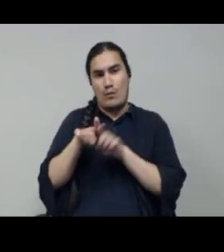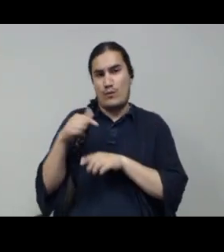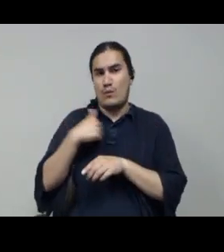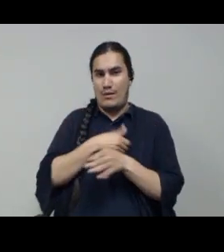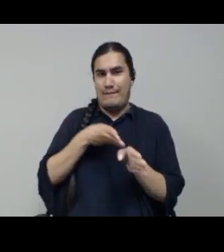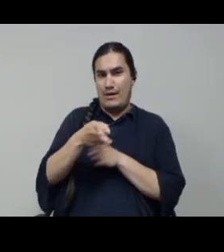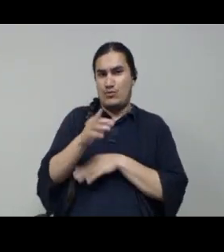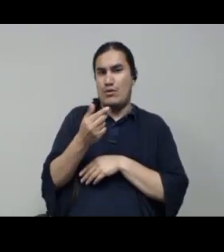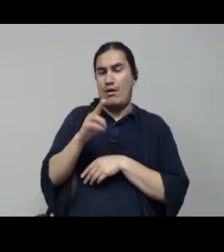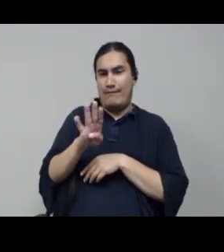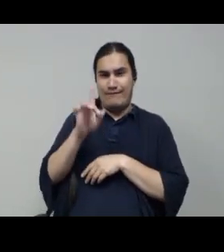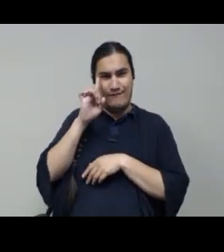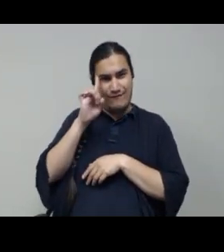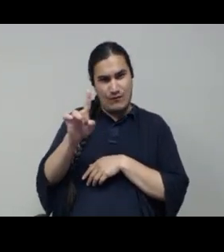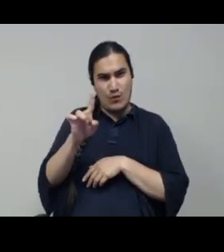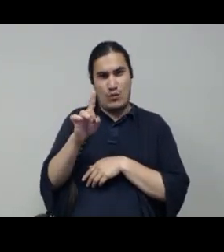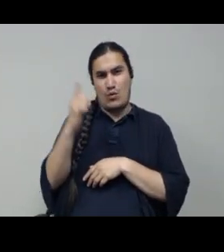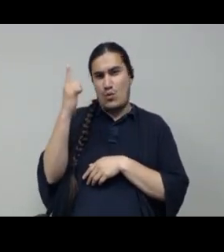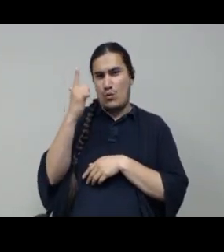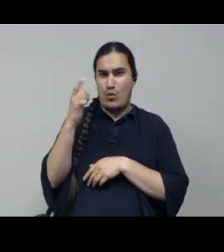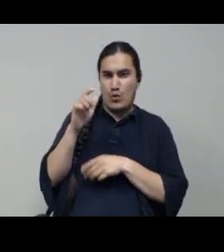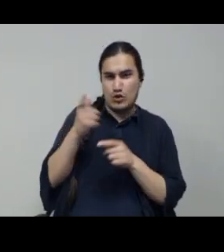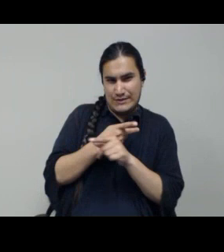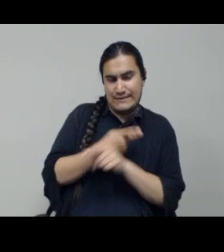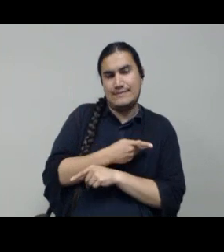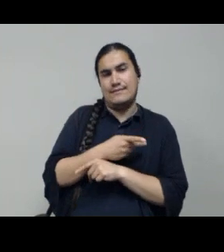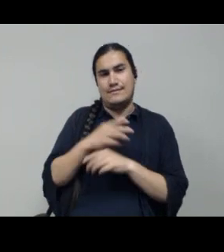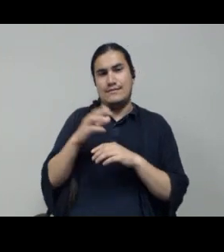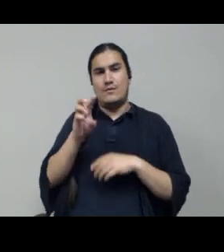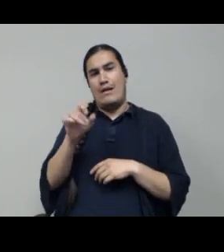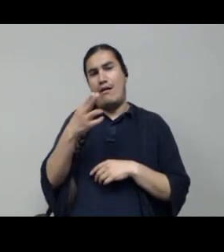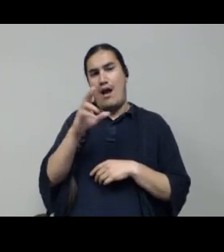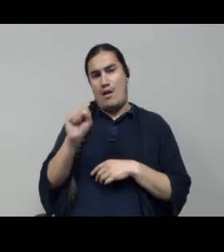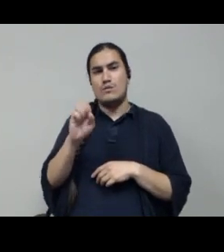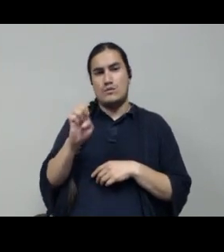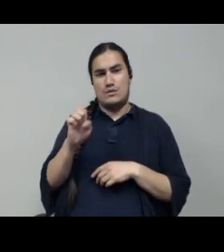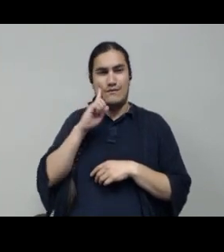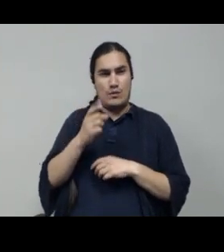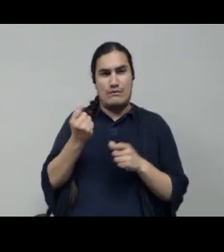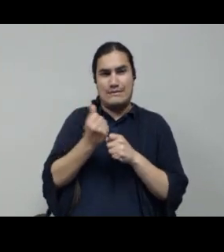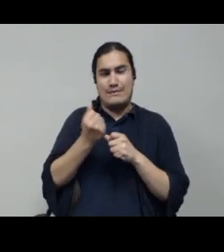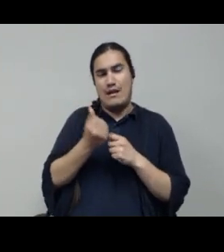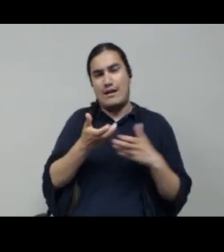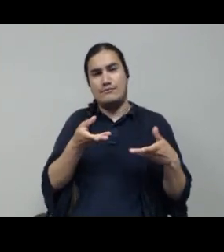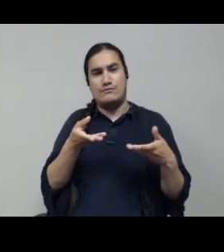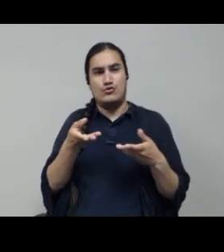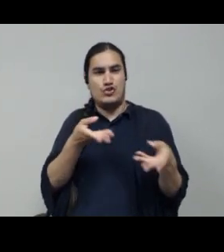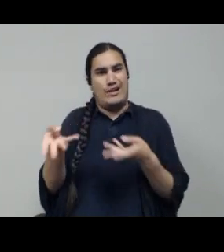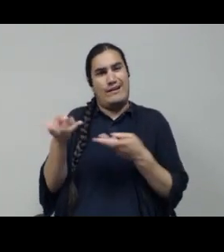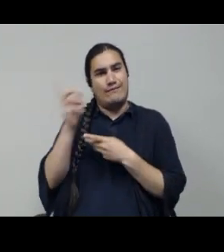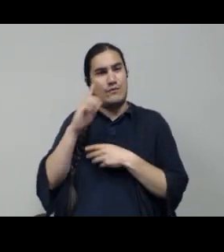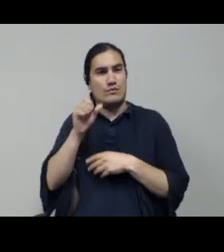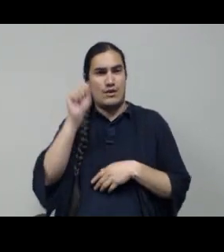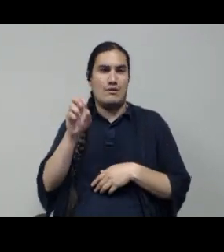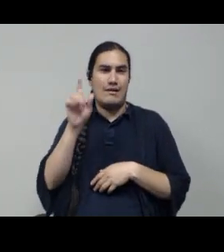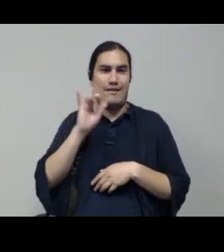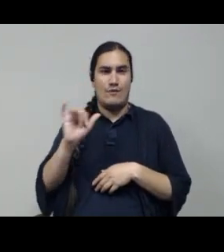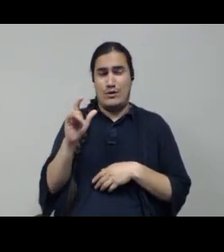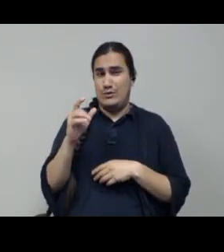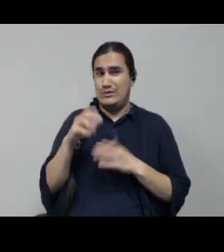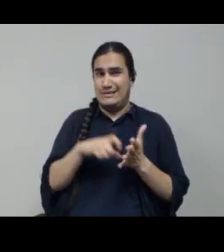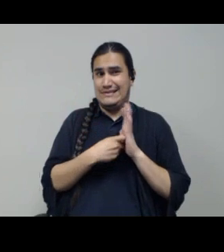hub for logistics and warehousing as part of the supply chain throughout Southern California, which is a key